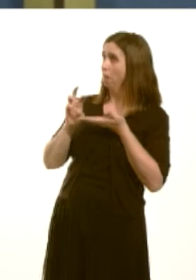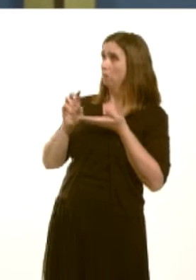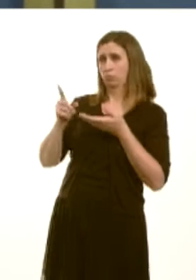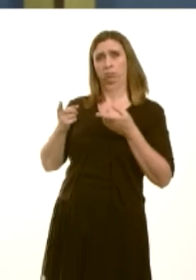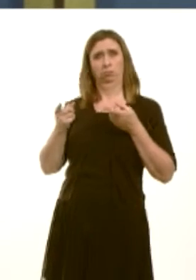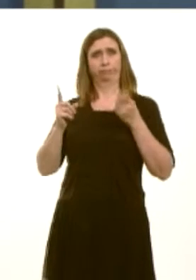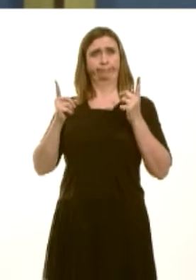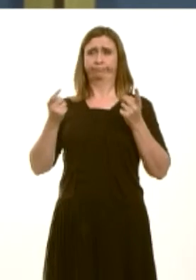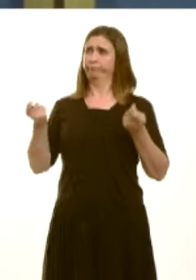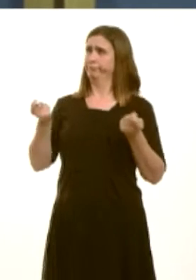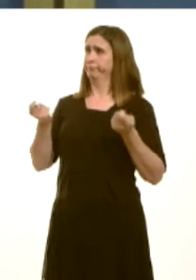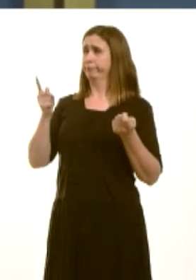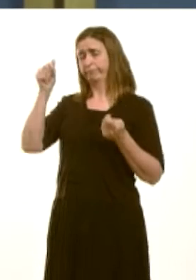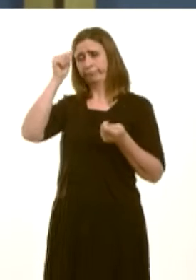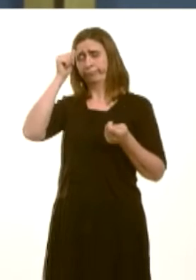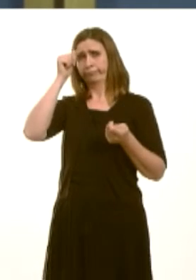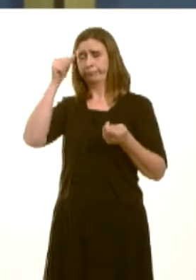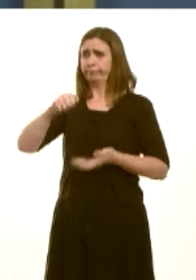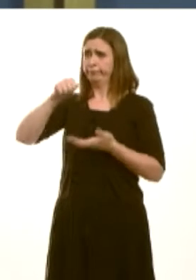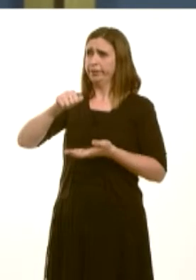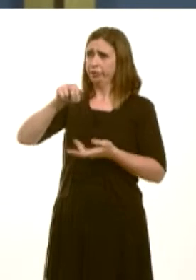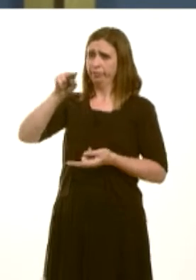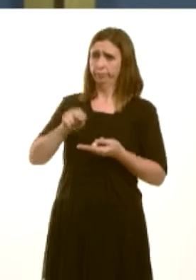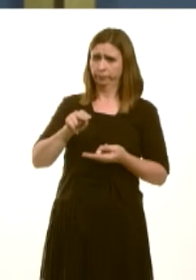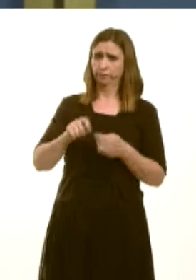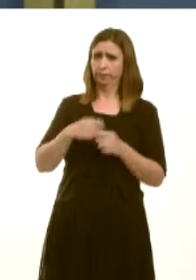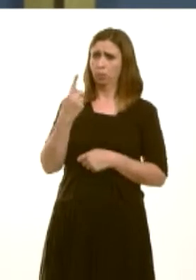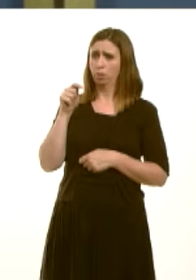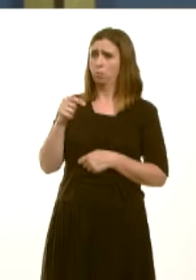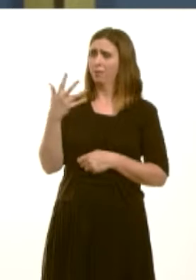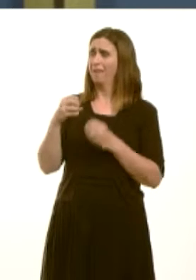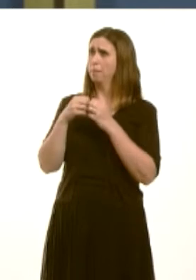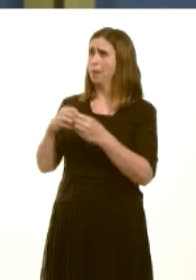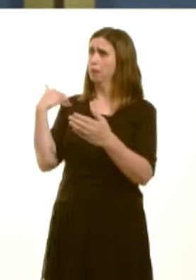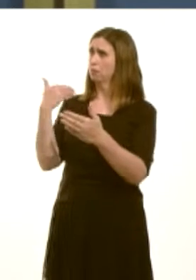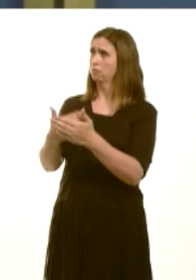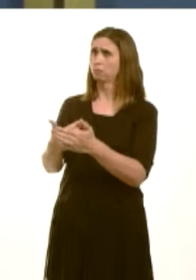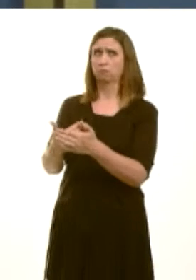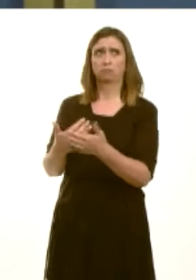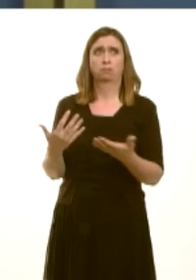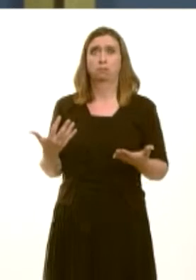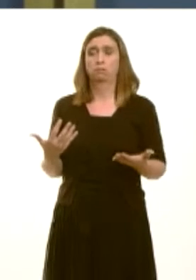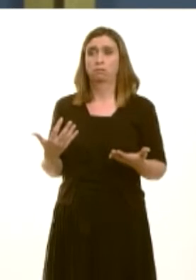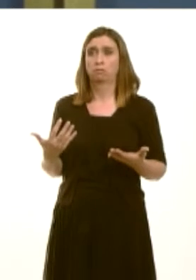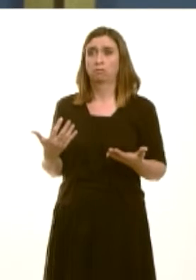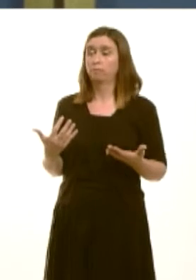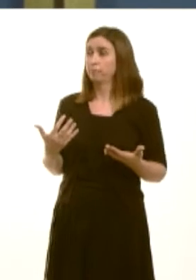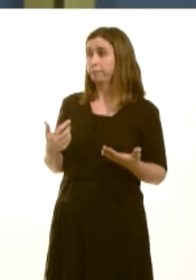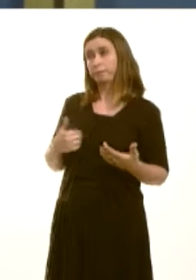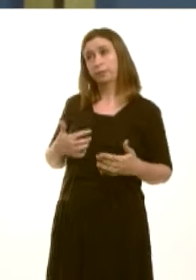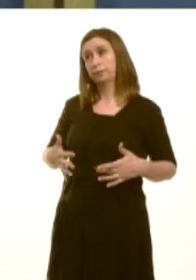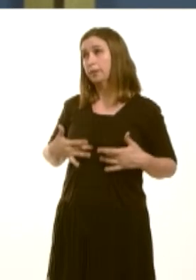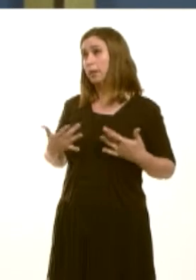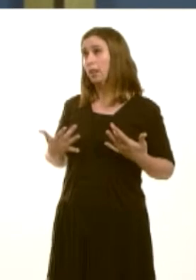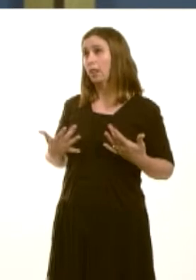seen losses to the Welsh budget of 1.5 billion, and in my view that is